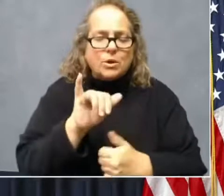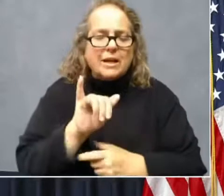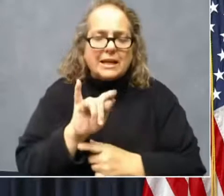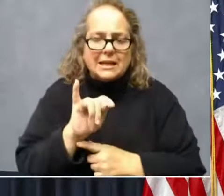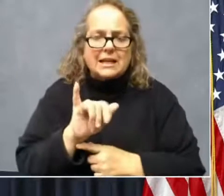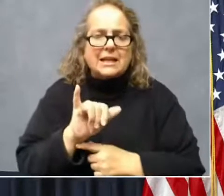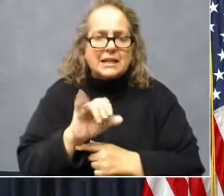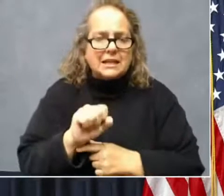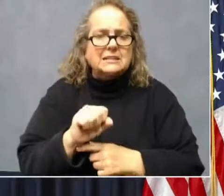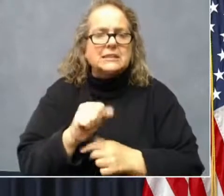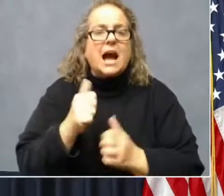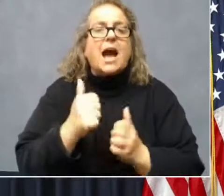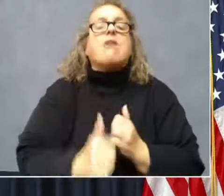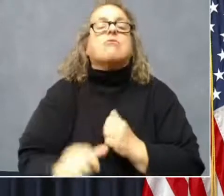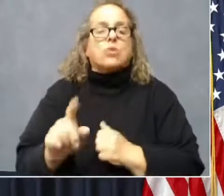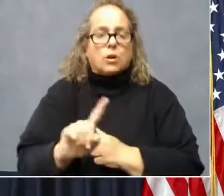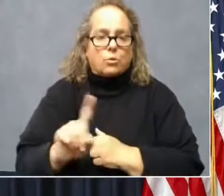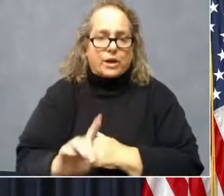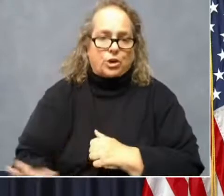everywhere.